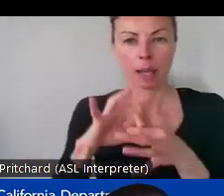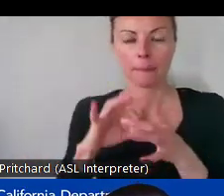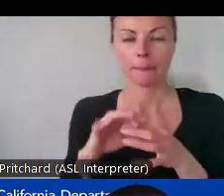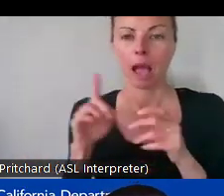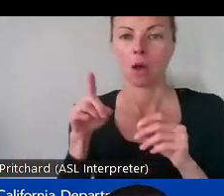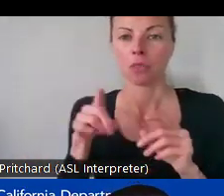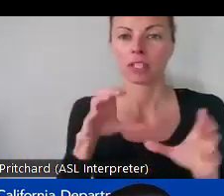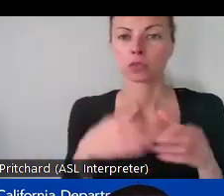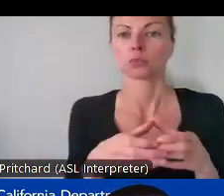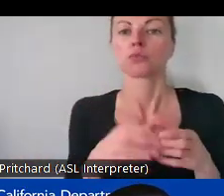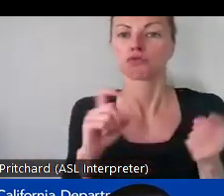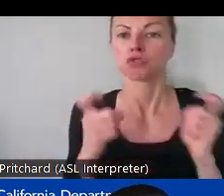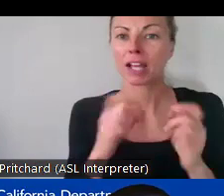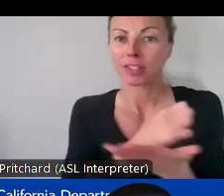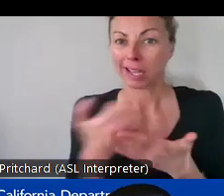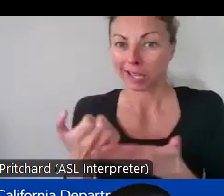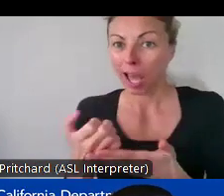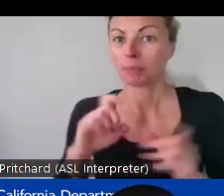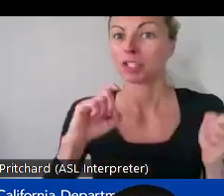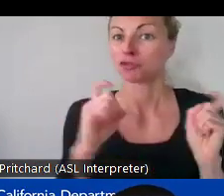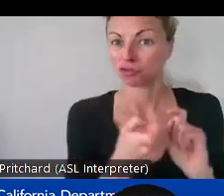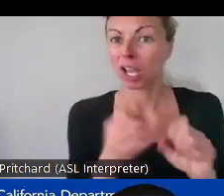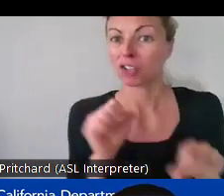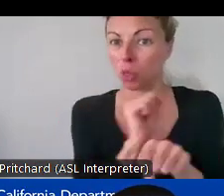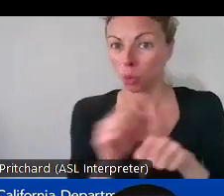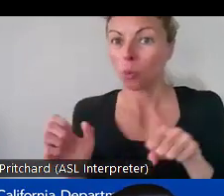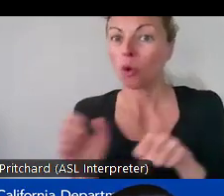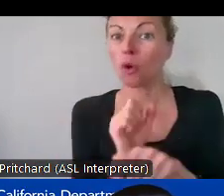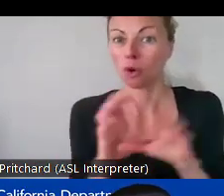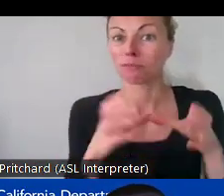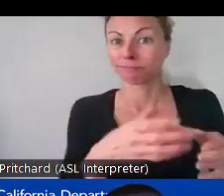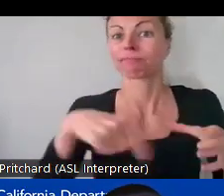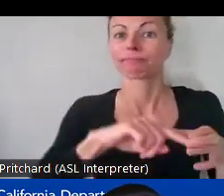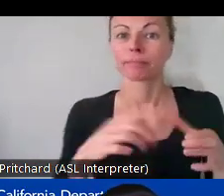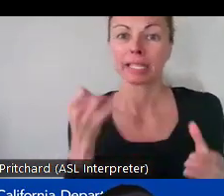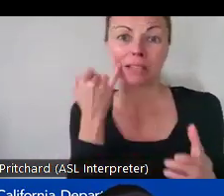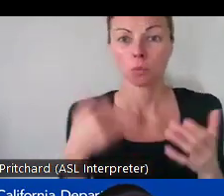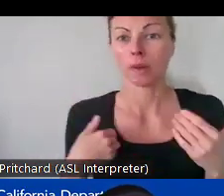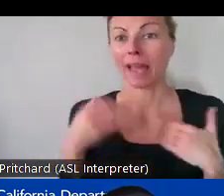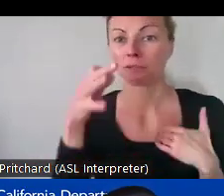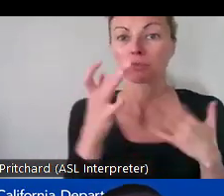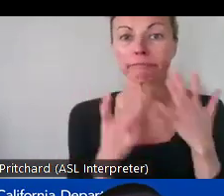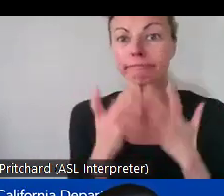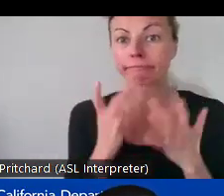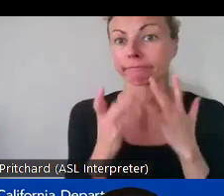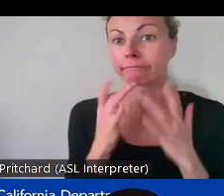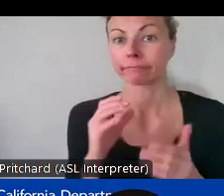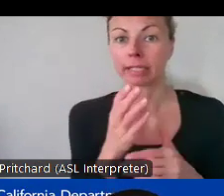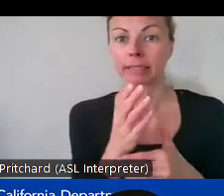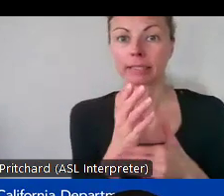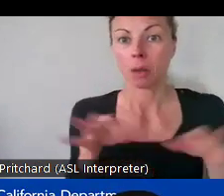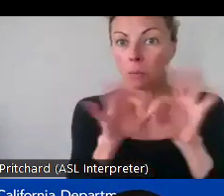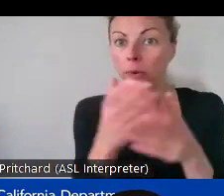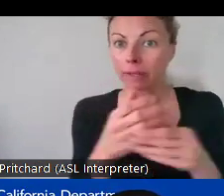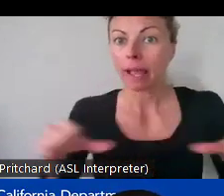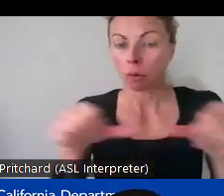and the actual workforce. The workforce is already a challenge in terms of shortages in so many critical sectors. But with fewer working age adults,